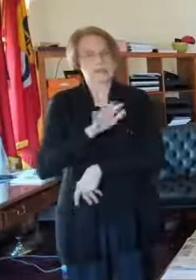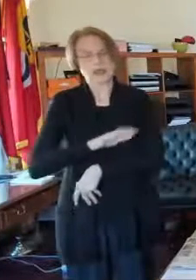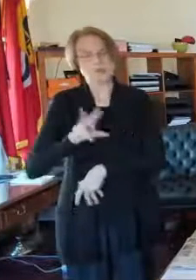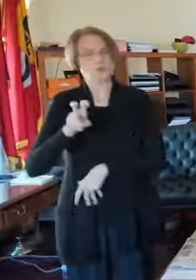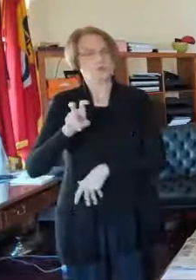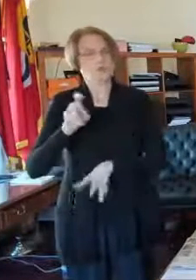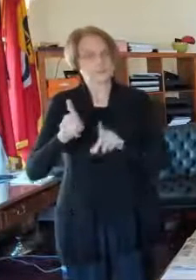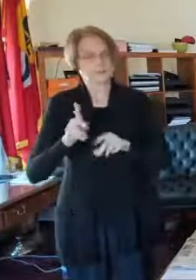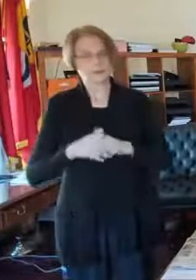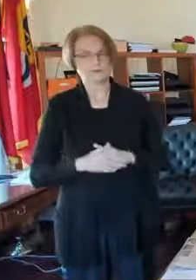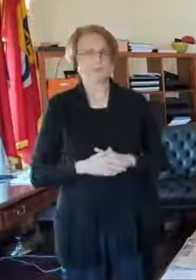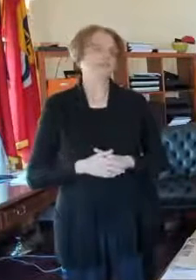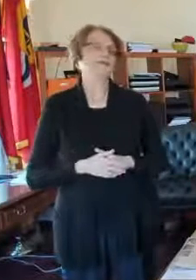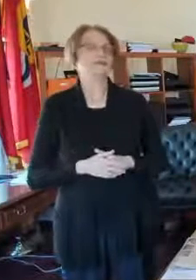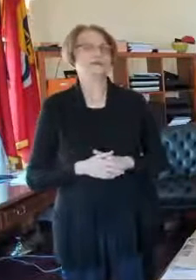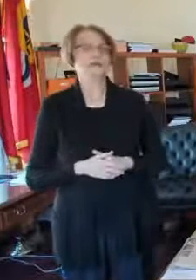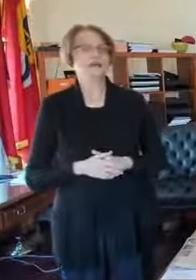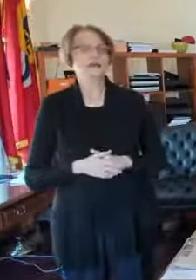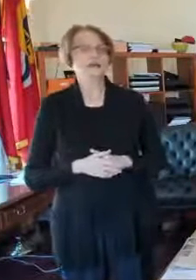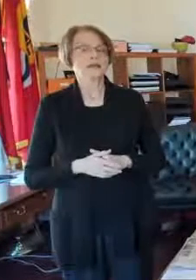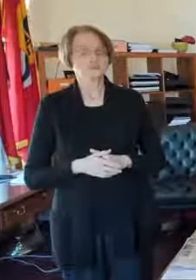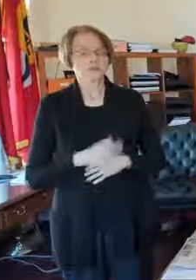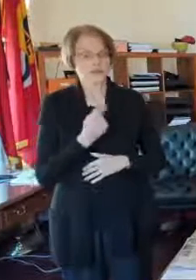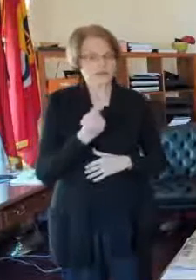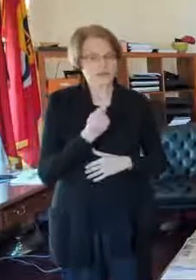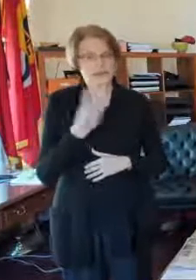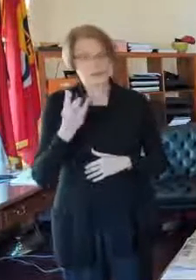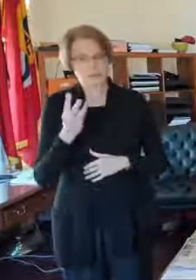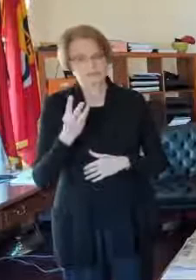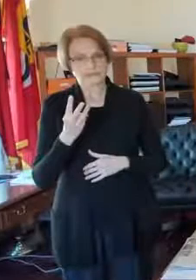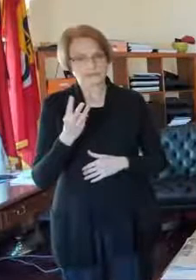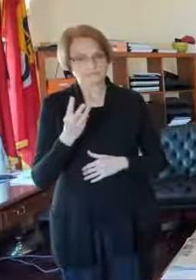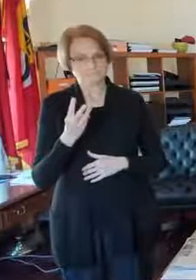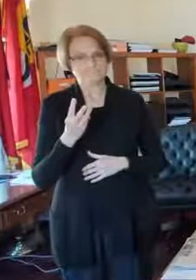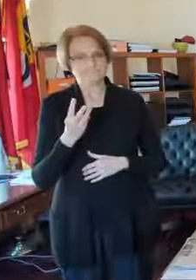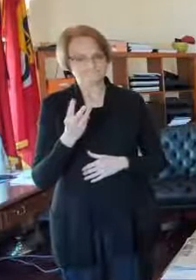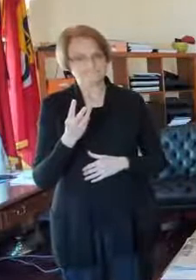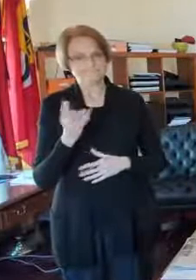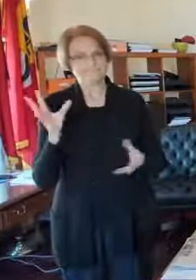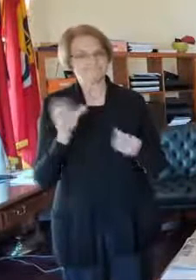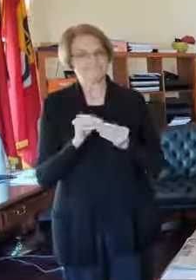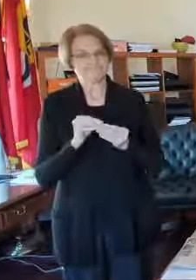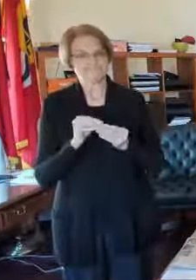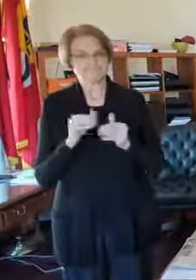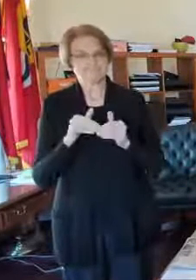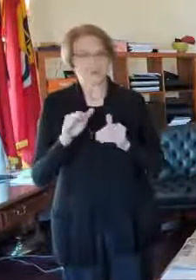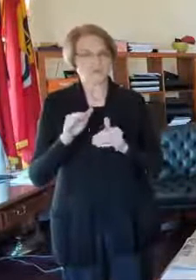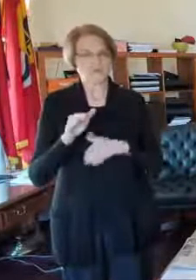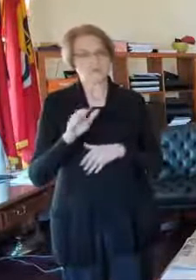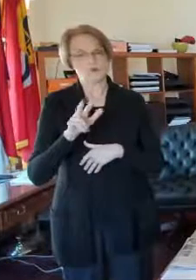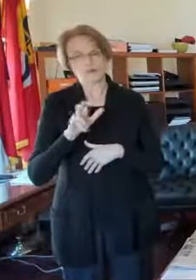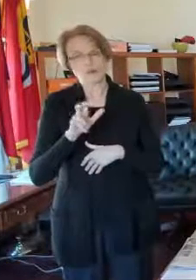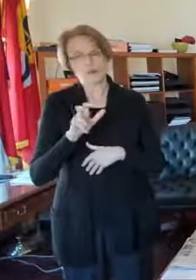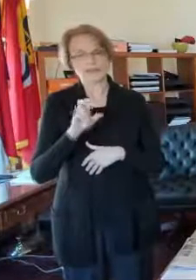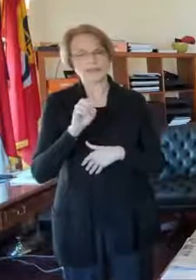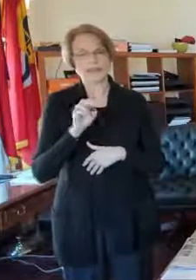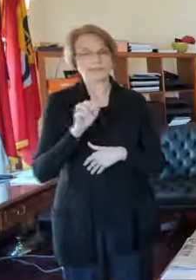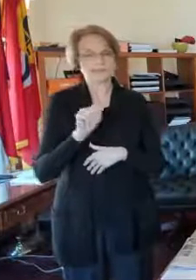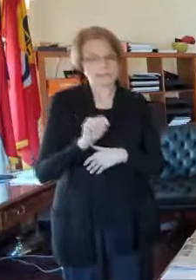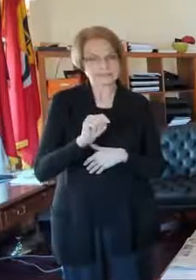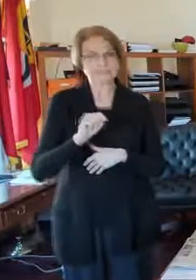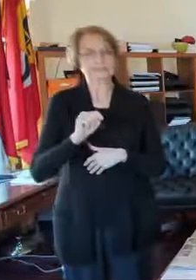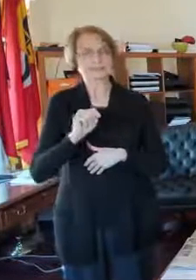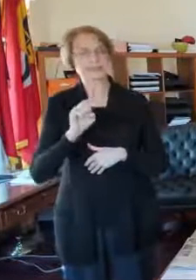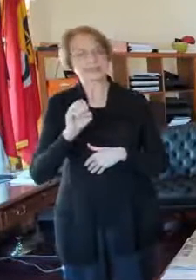200. So on Tuesday and Wednesday, we got about 300, a little over 300 EMT, EMS firefighters